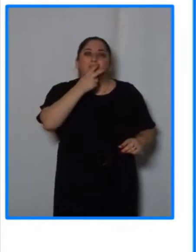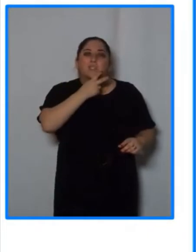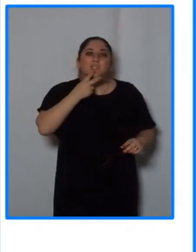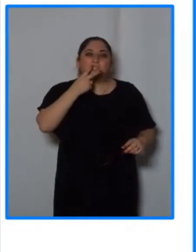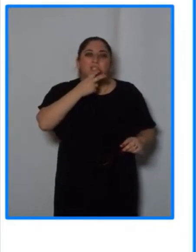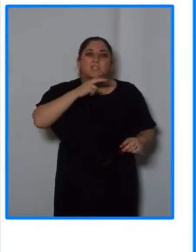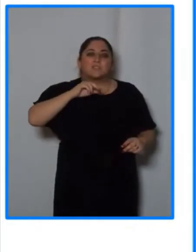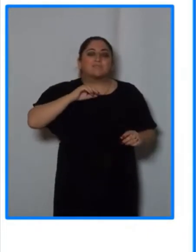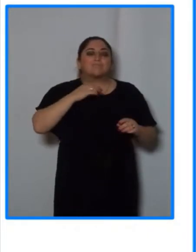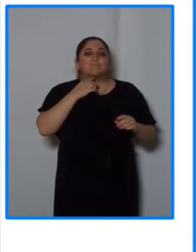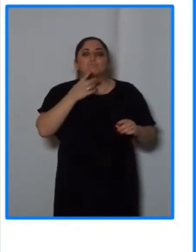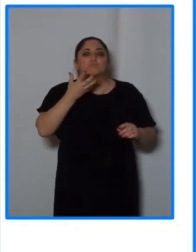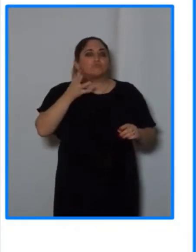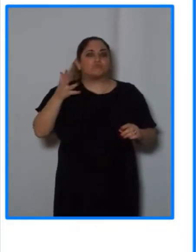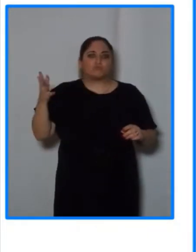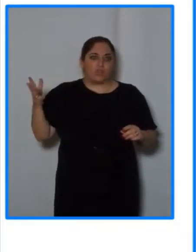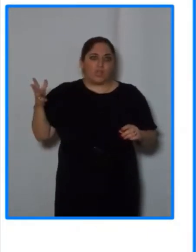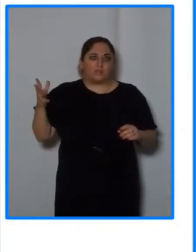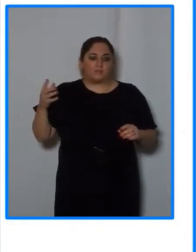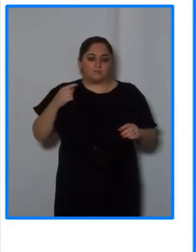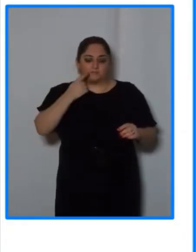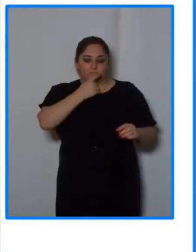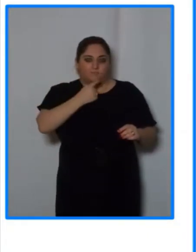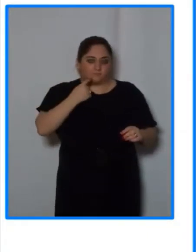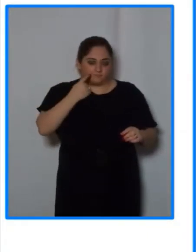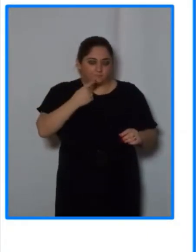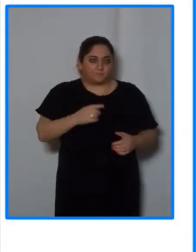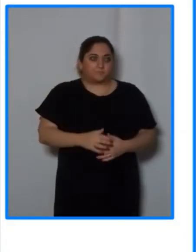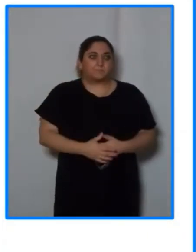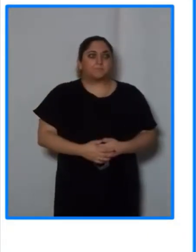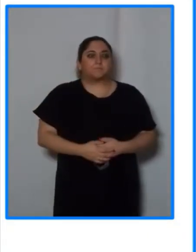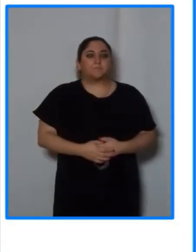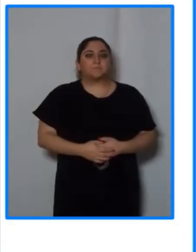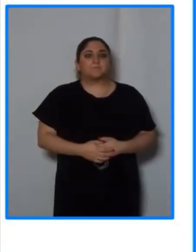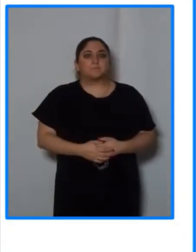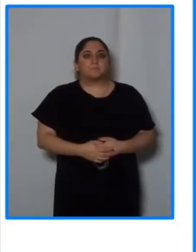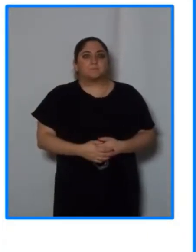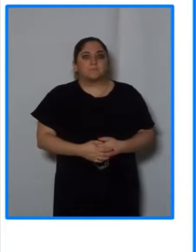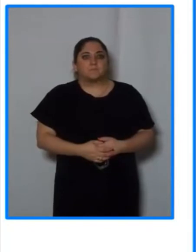or production of speech sounds.